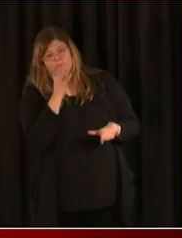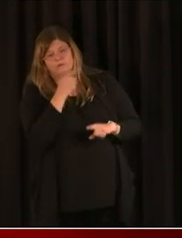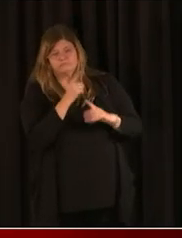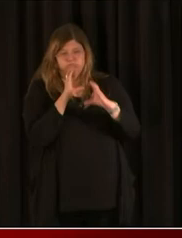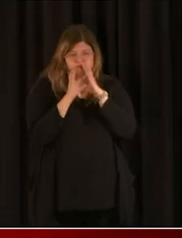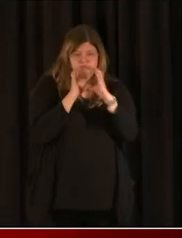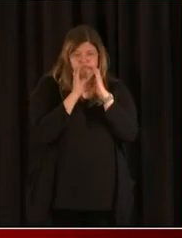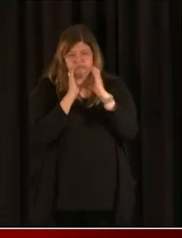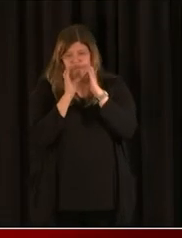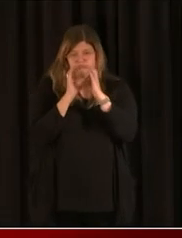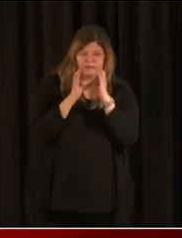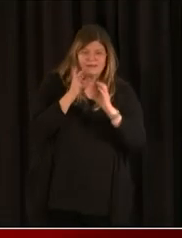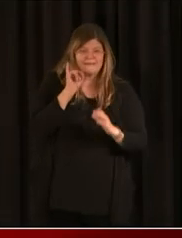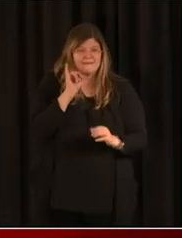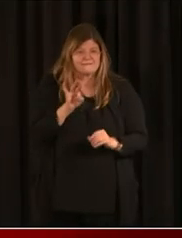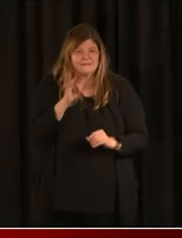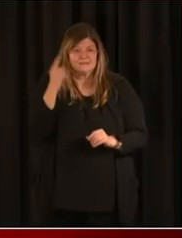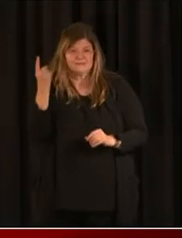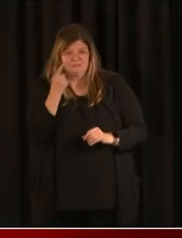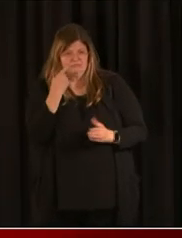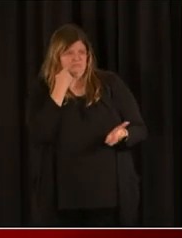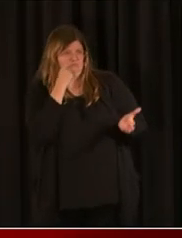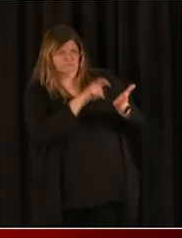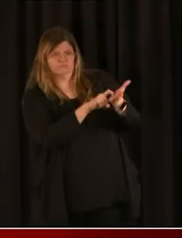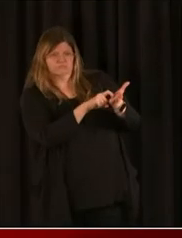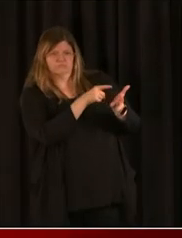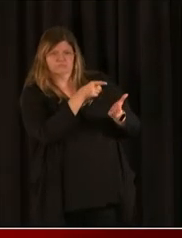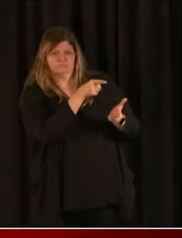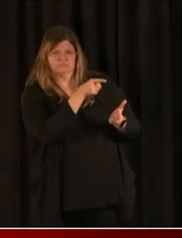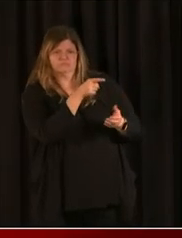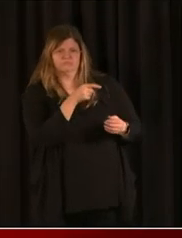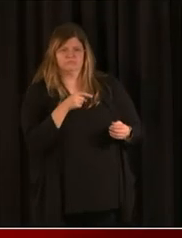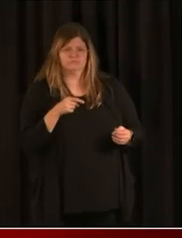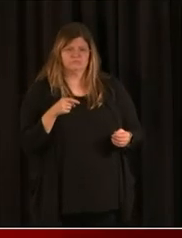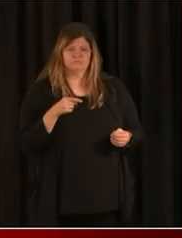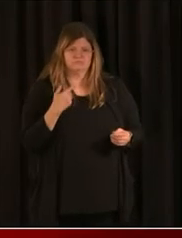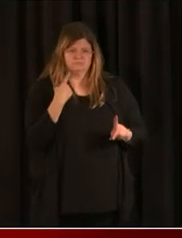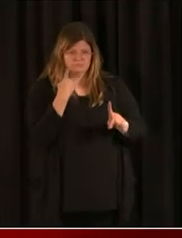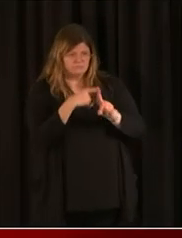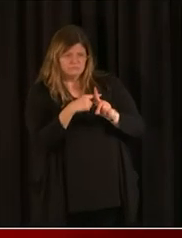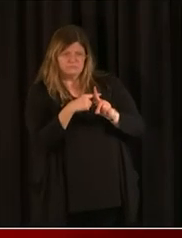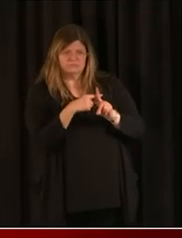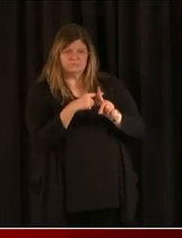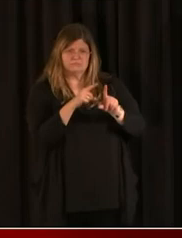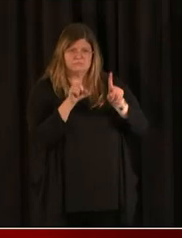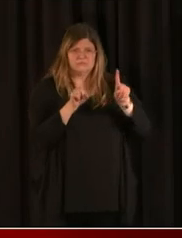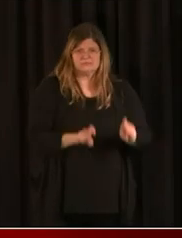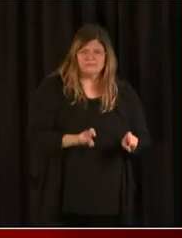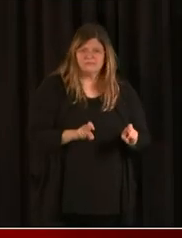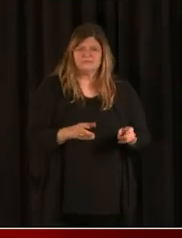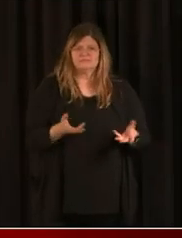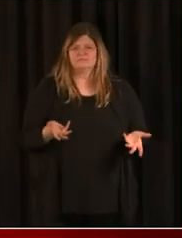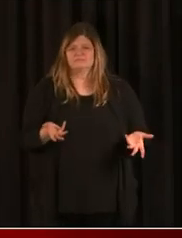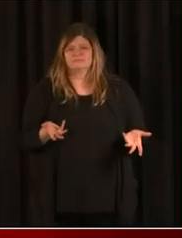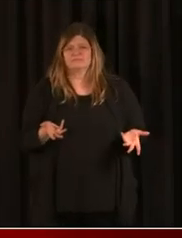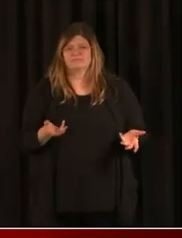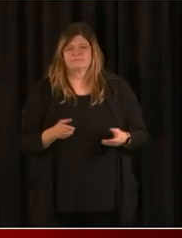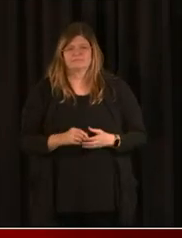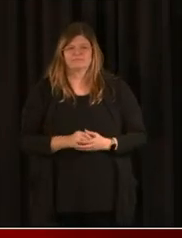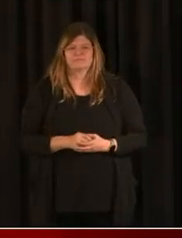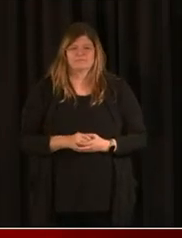and students if somebody, a student or a teacher, is positive following the asymptomatic